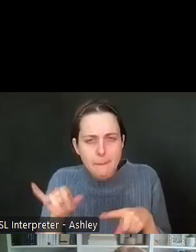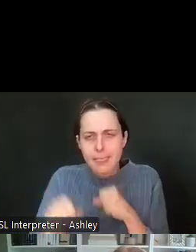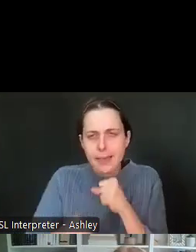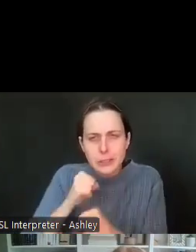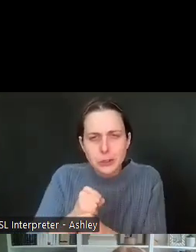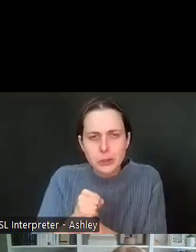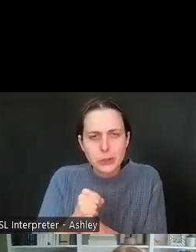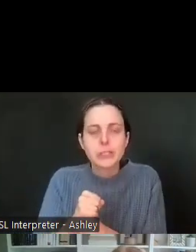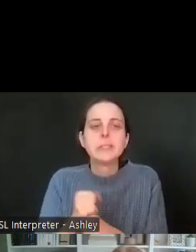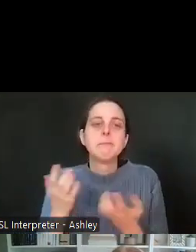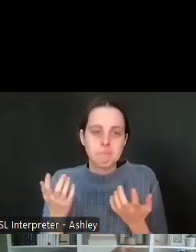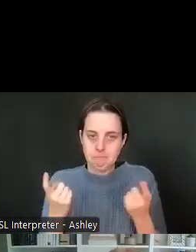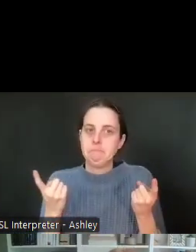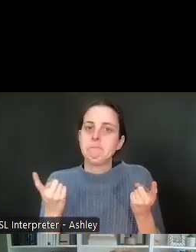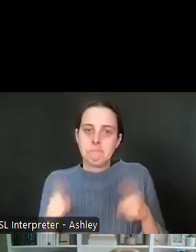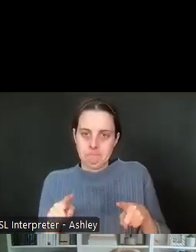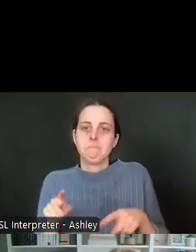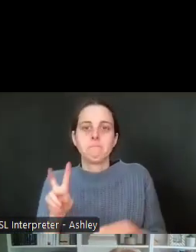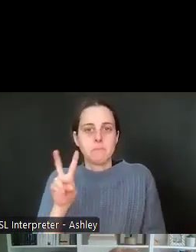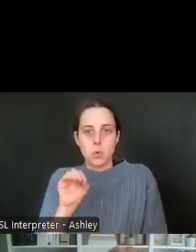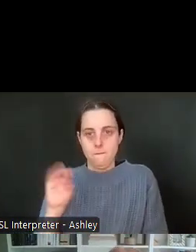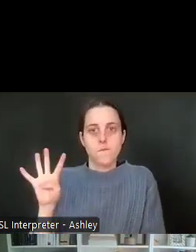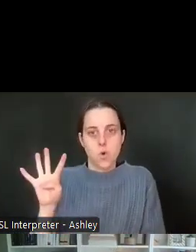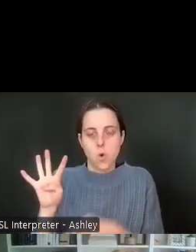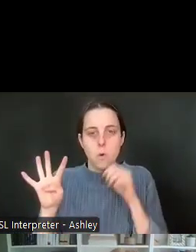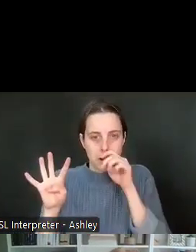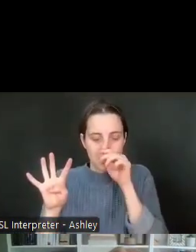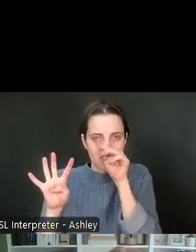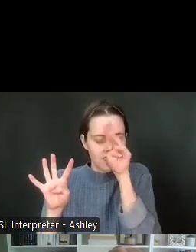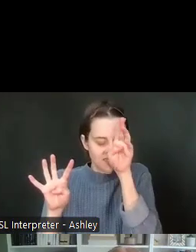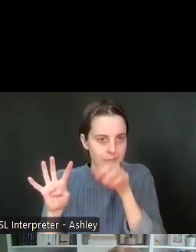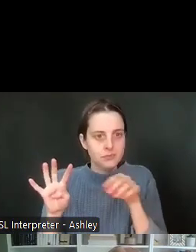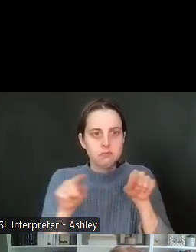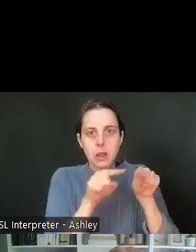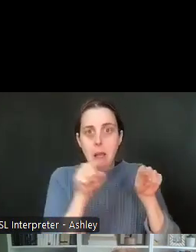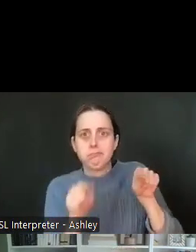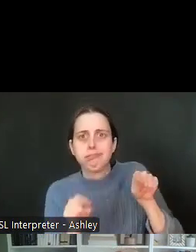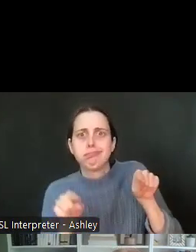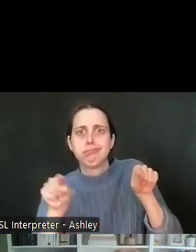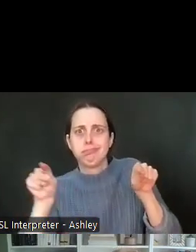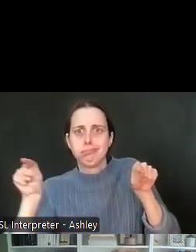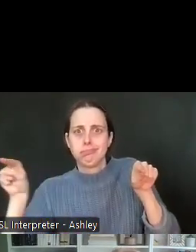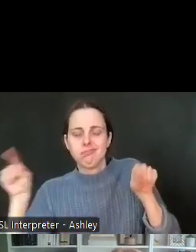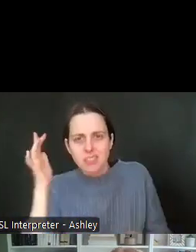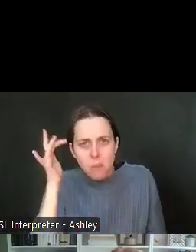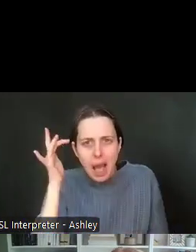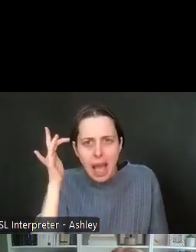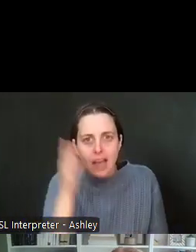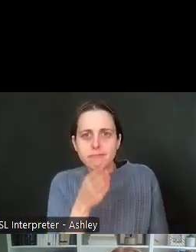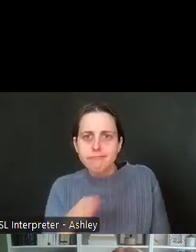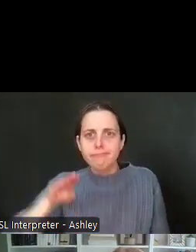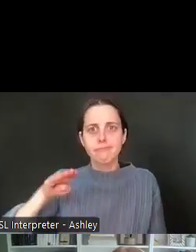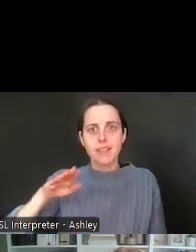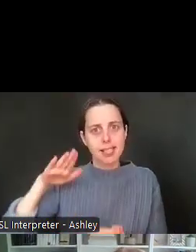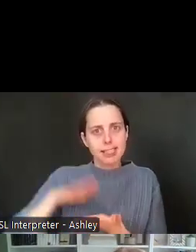their global workforce report, they dug into that. What happened in 2004? Why the drastic dip? And